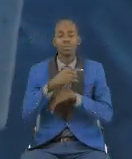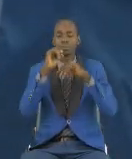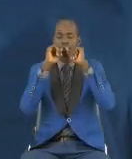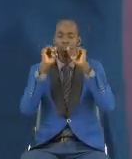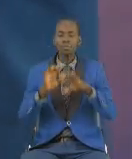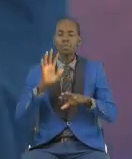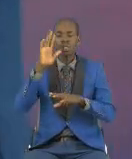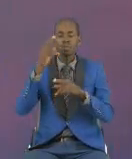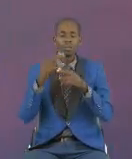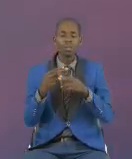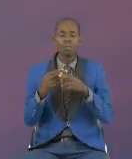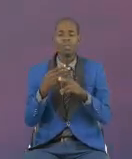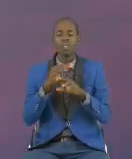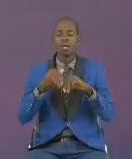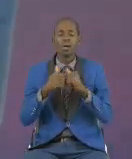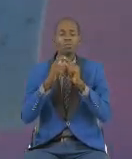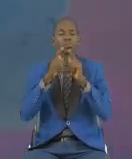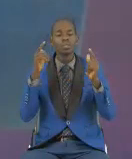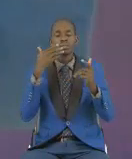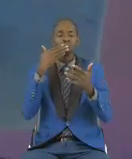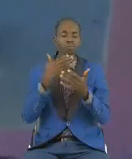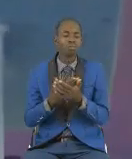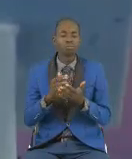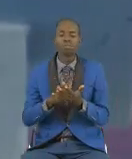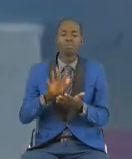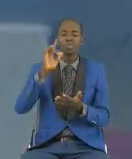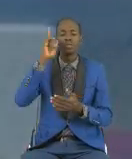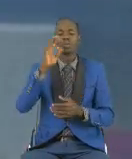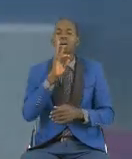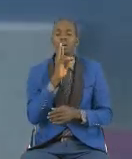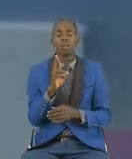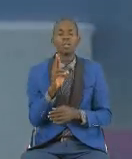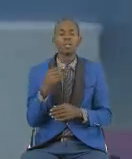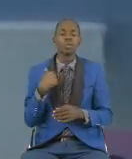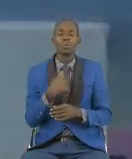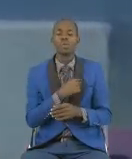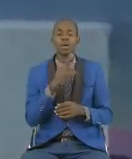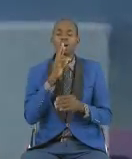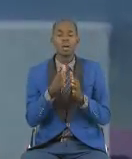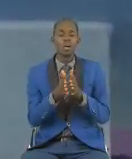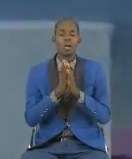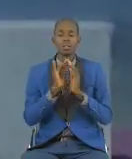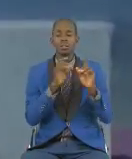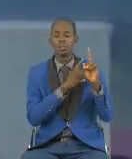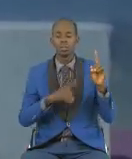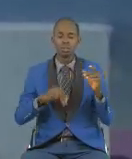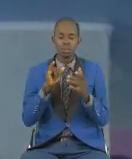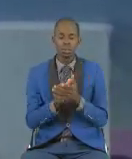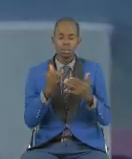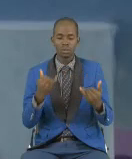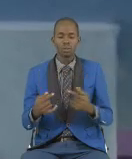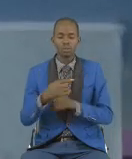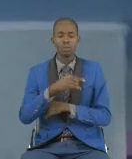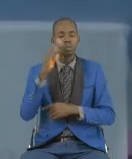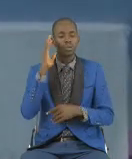name. How great, how good, how glorious you are. We're asking, Lord, that today this will be a